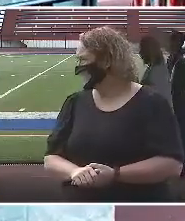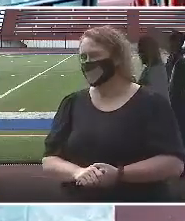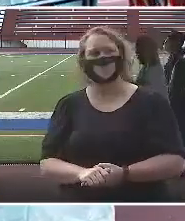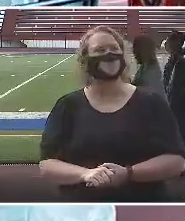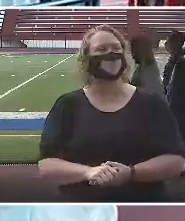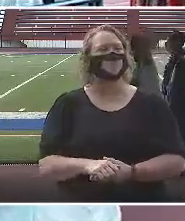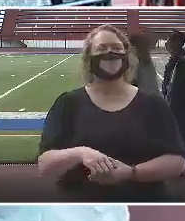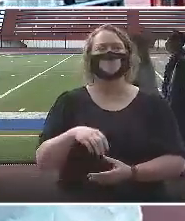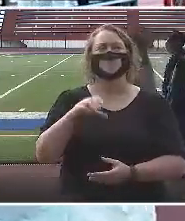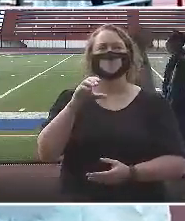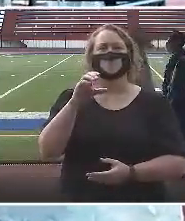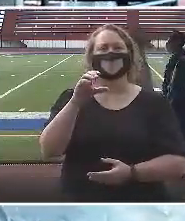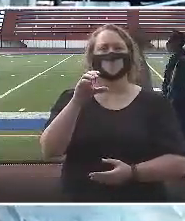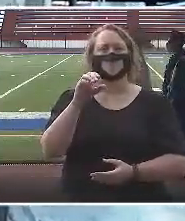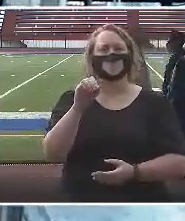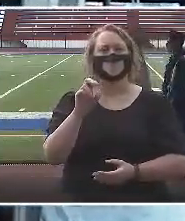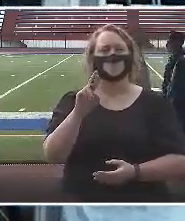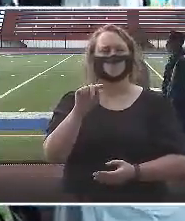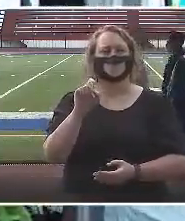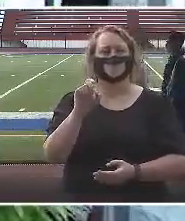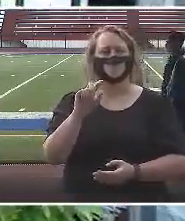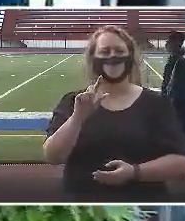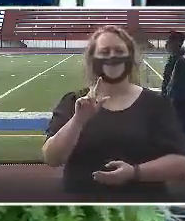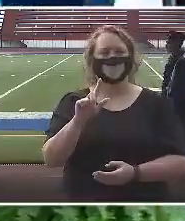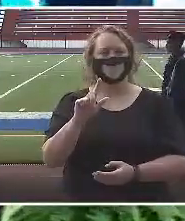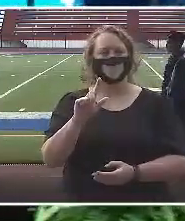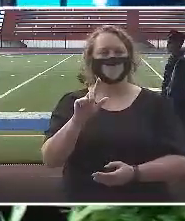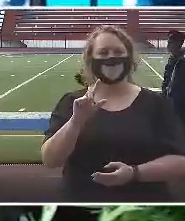Quantel Green.